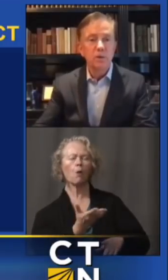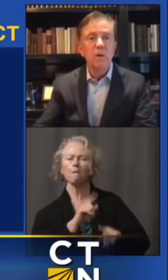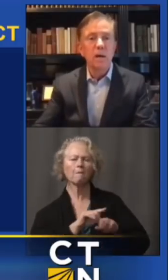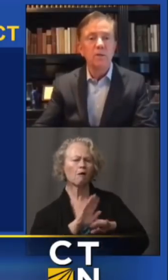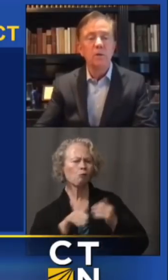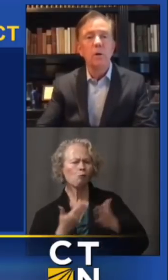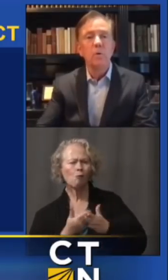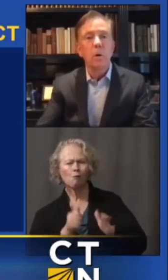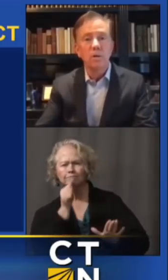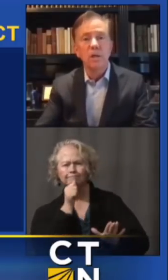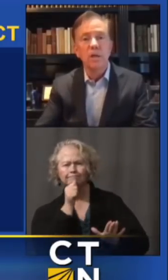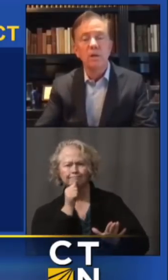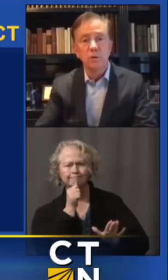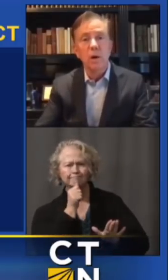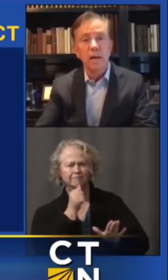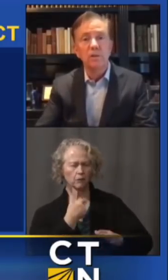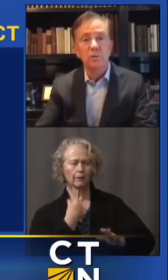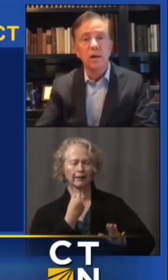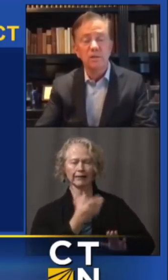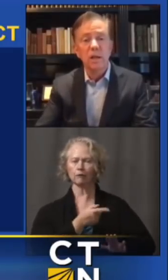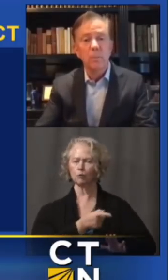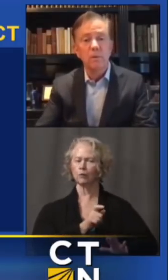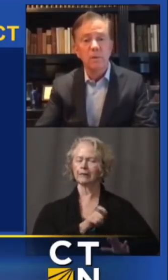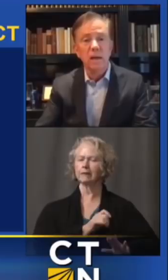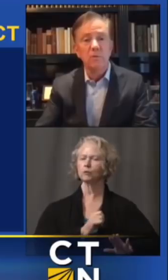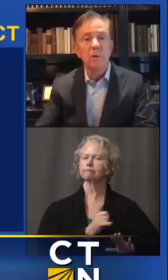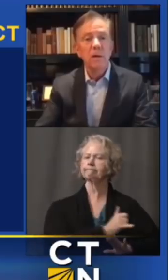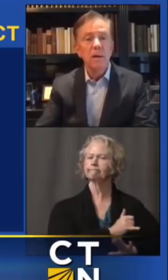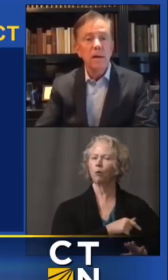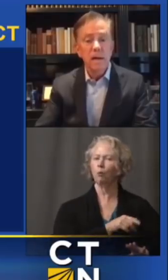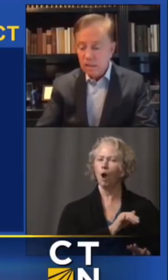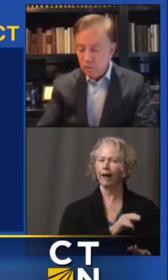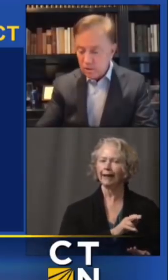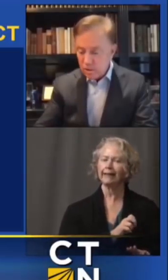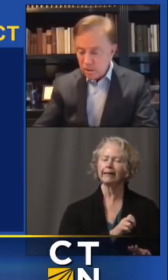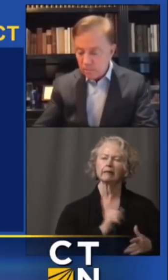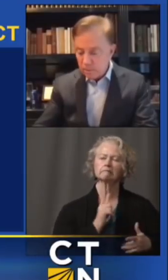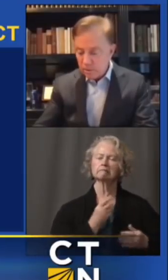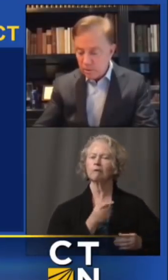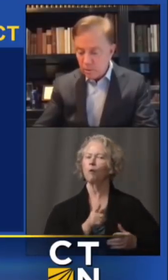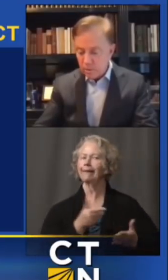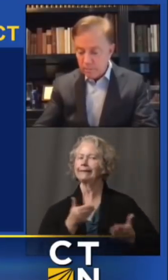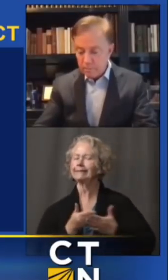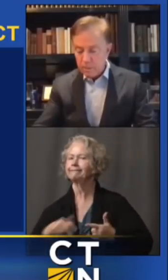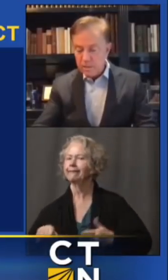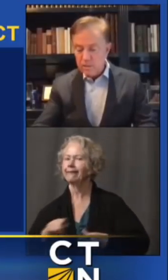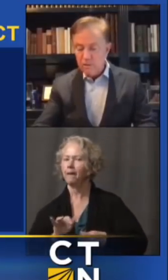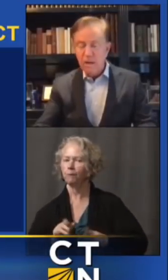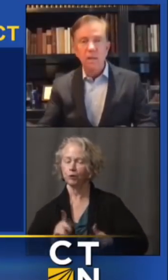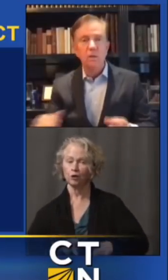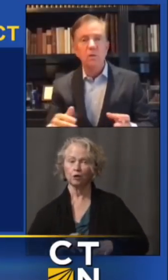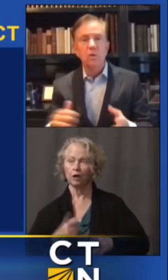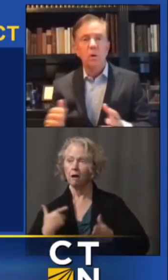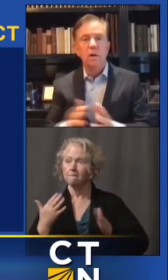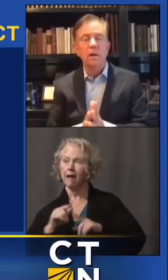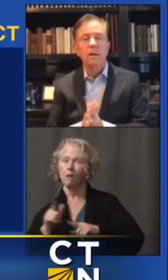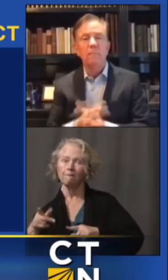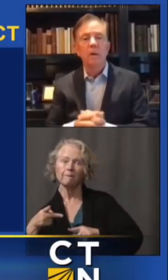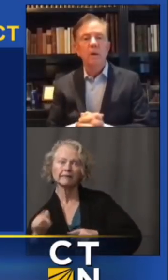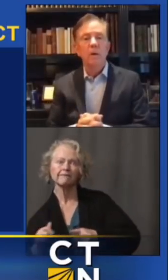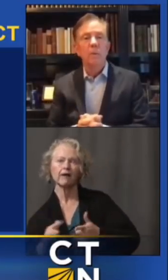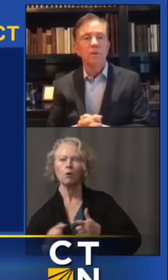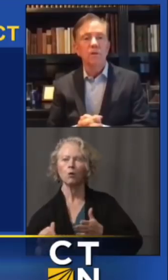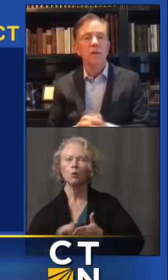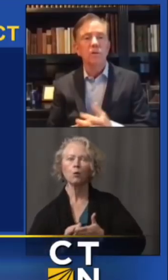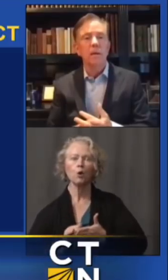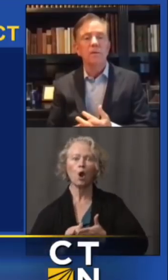that you've got to quarantine or track and trace to help us out. And you can see compared to Pennsylvania and New York